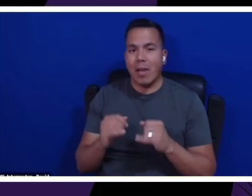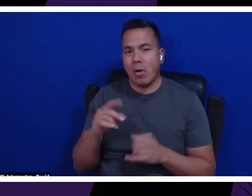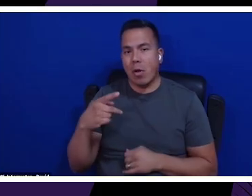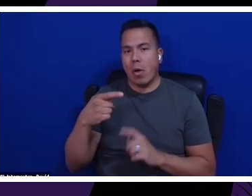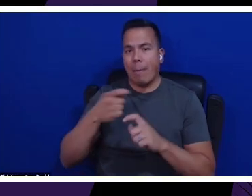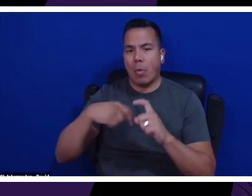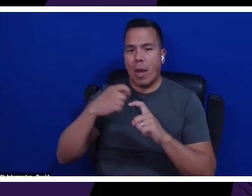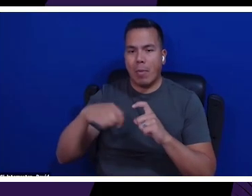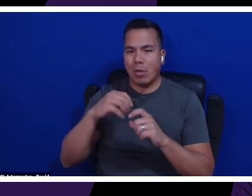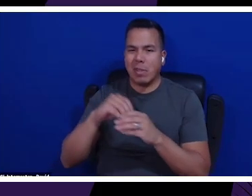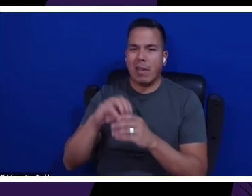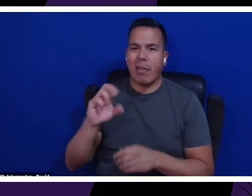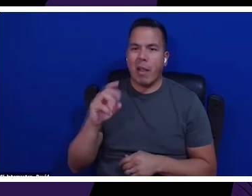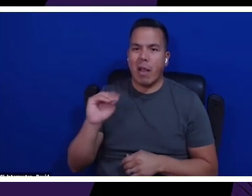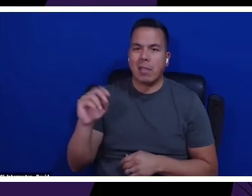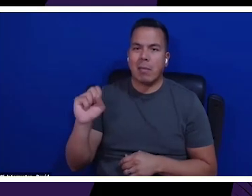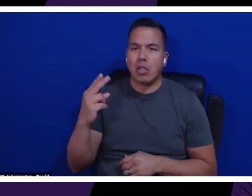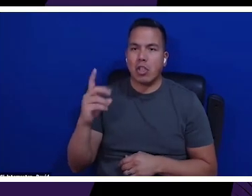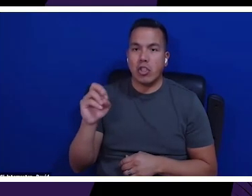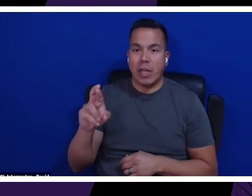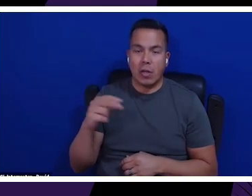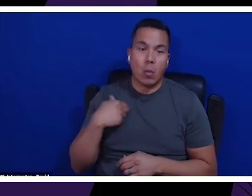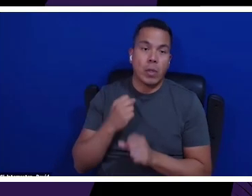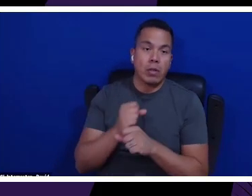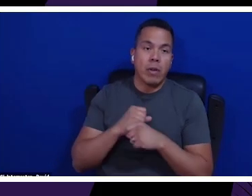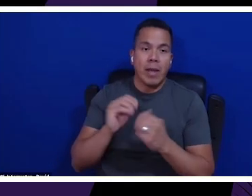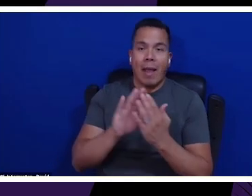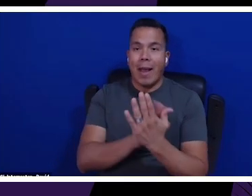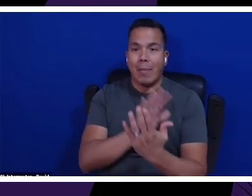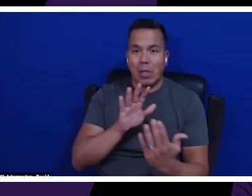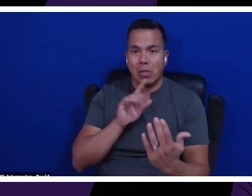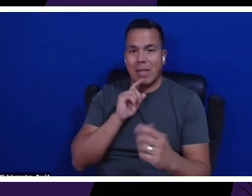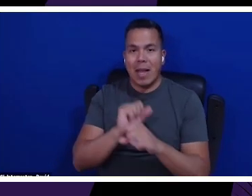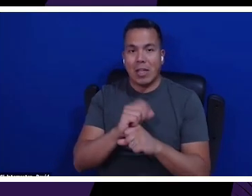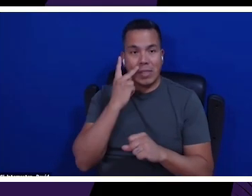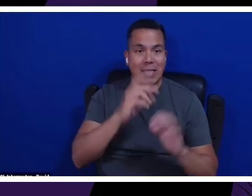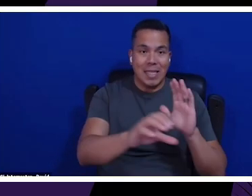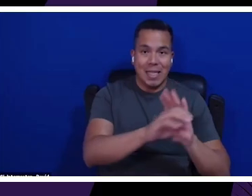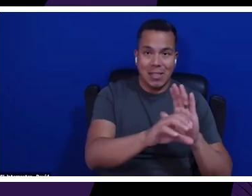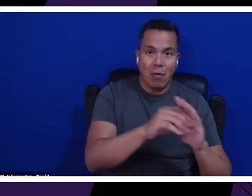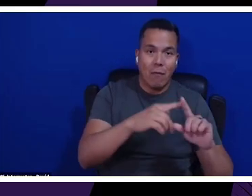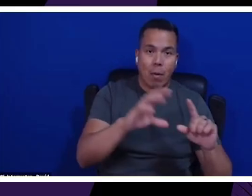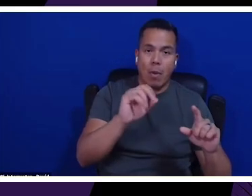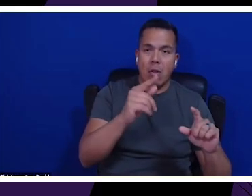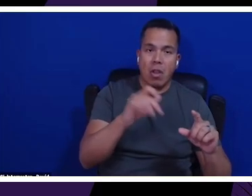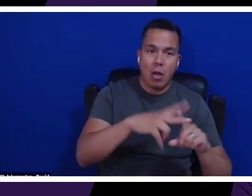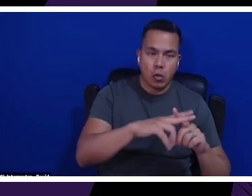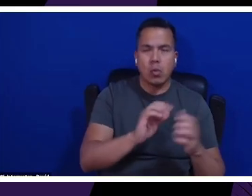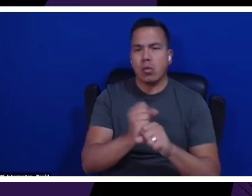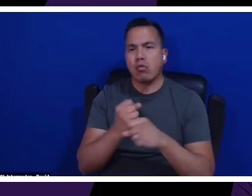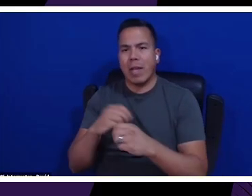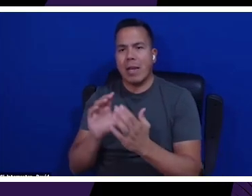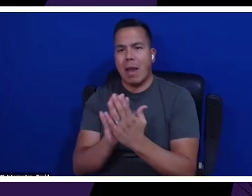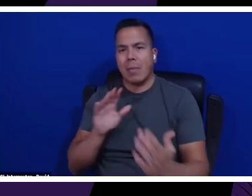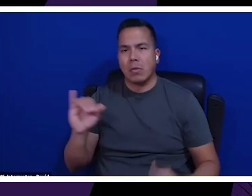shader. We also mixed custom shaders to create animations that directly use the still images from the collage tool that Jiwon was just describing.